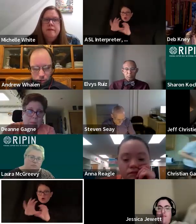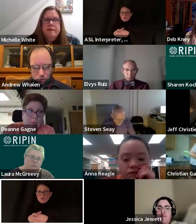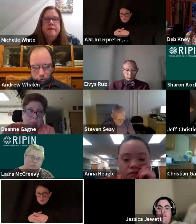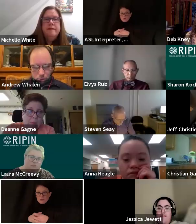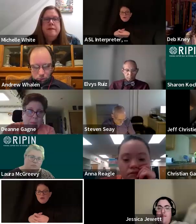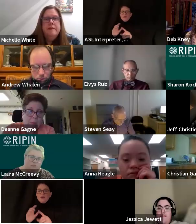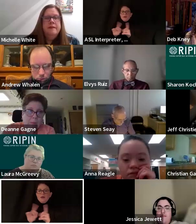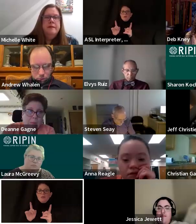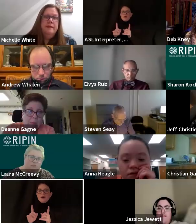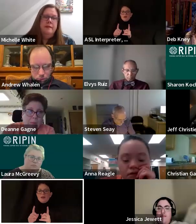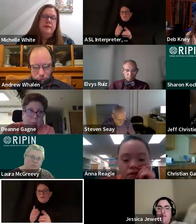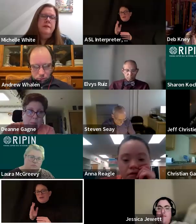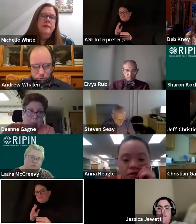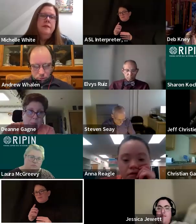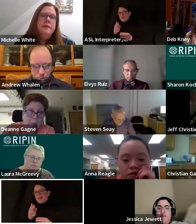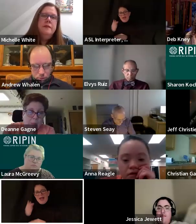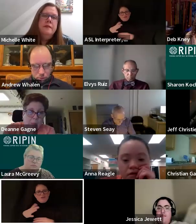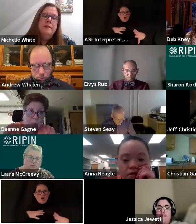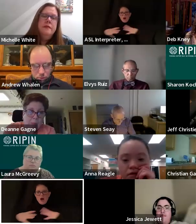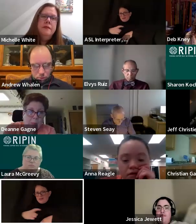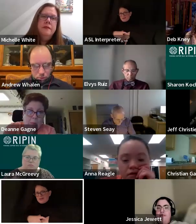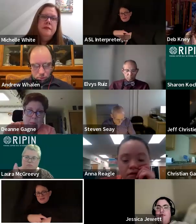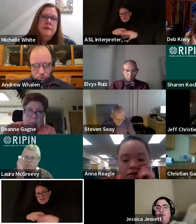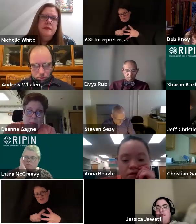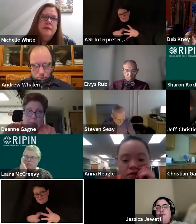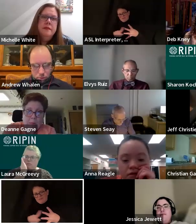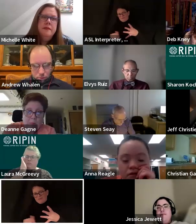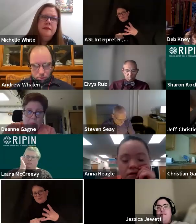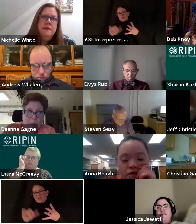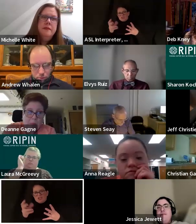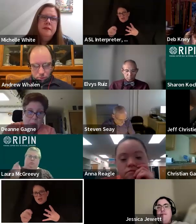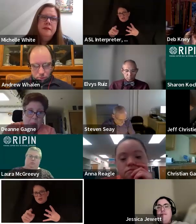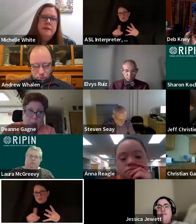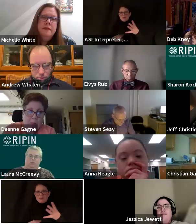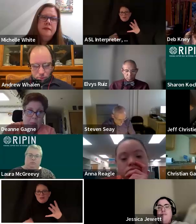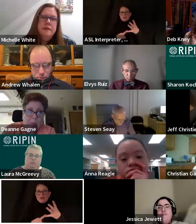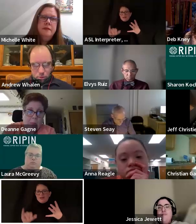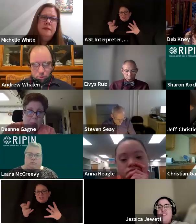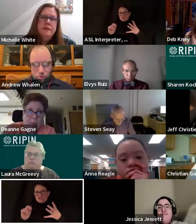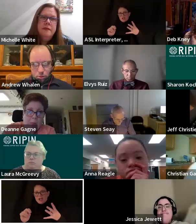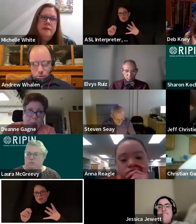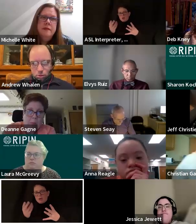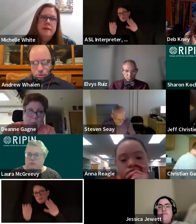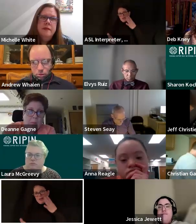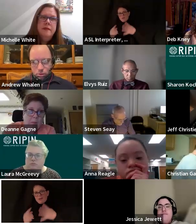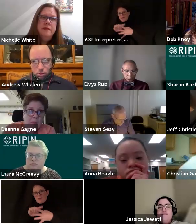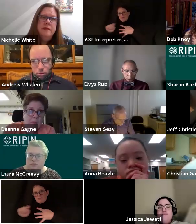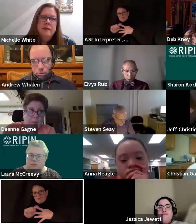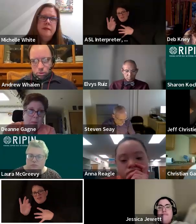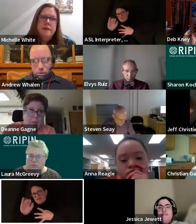will be after, sometime after the holidays. It either will be end of January or